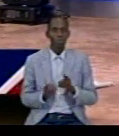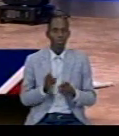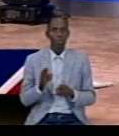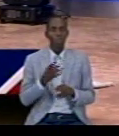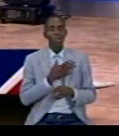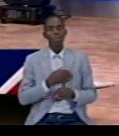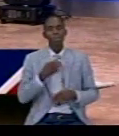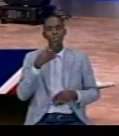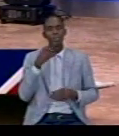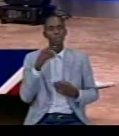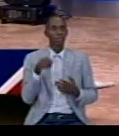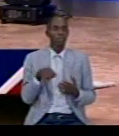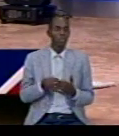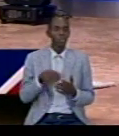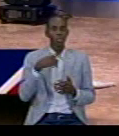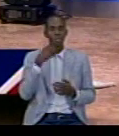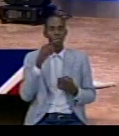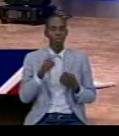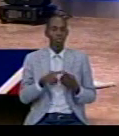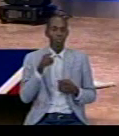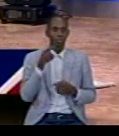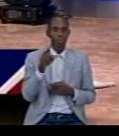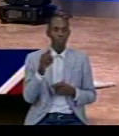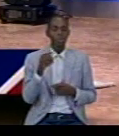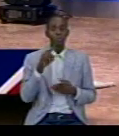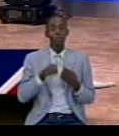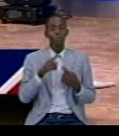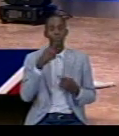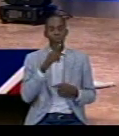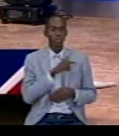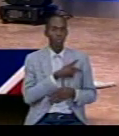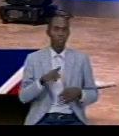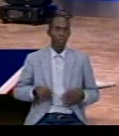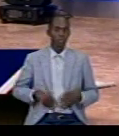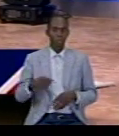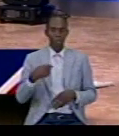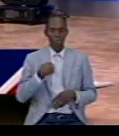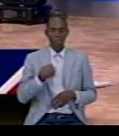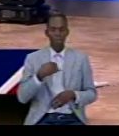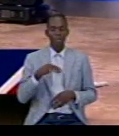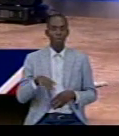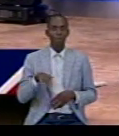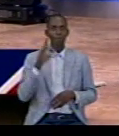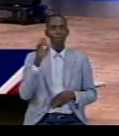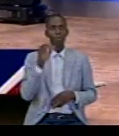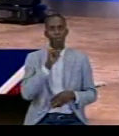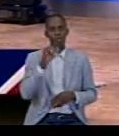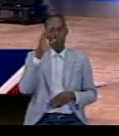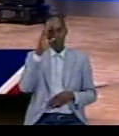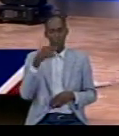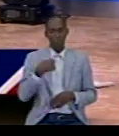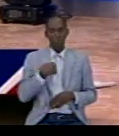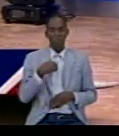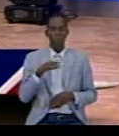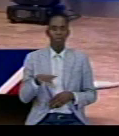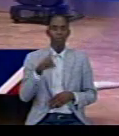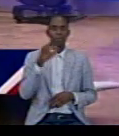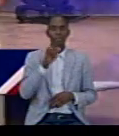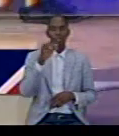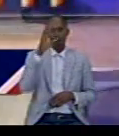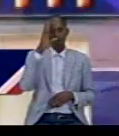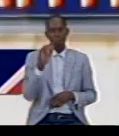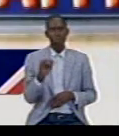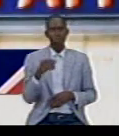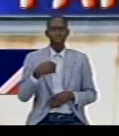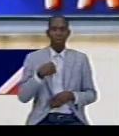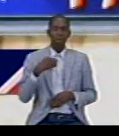said thus unto him, unto the king, I have found a man. I have found a man.